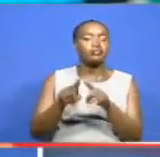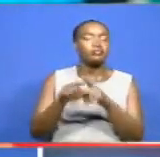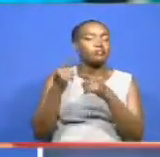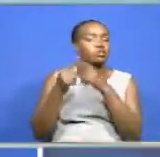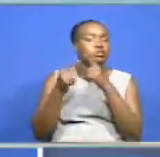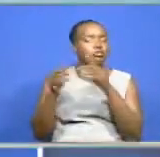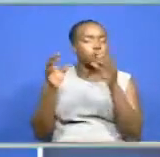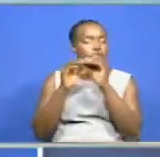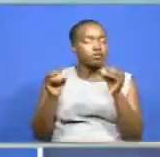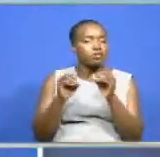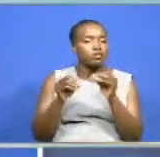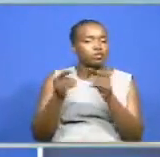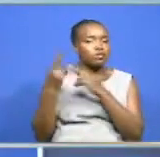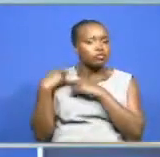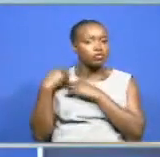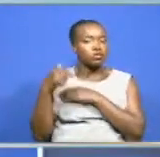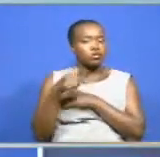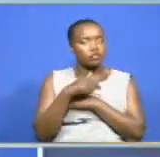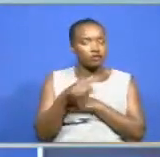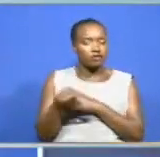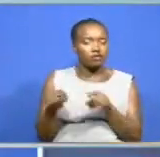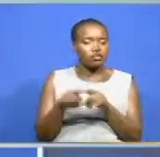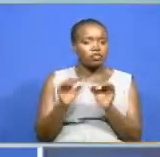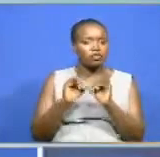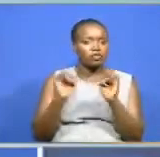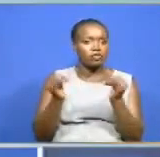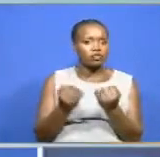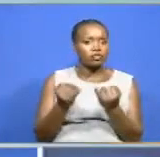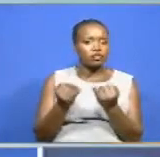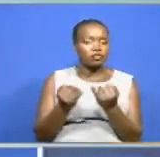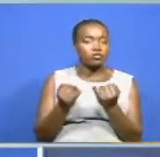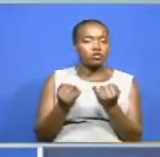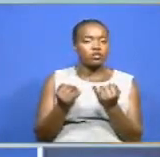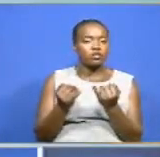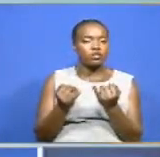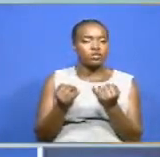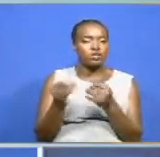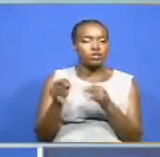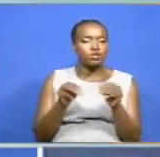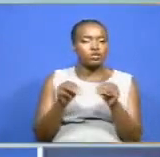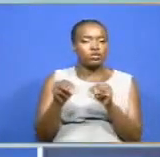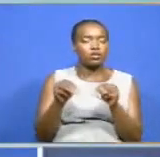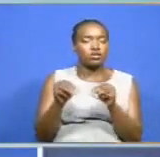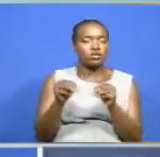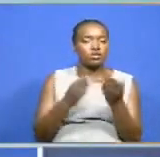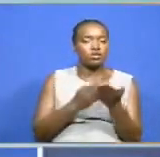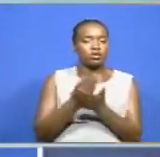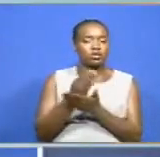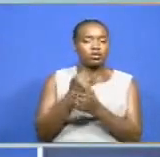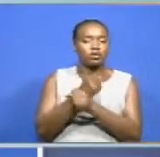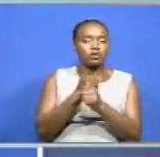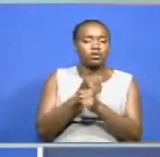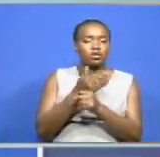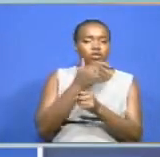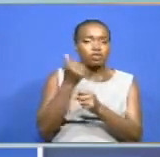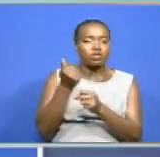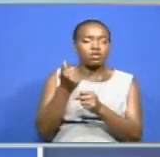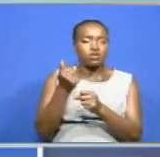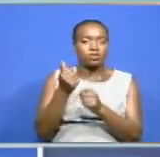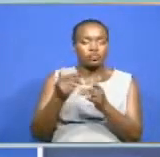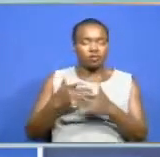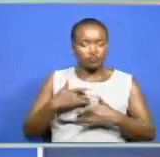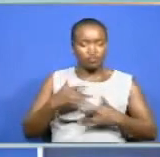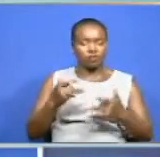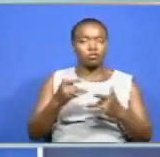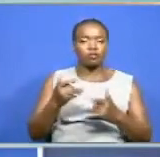the same way. Our responsibility as the institution charged with the mandate of ensuring we protect the best interest